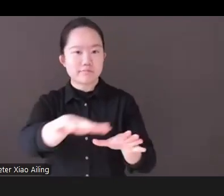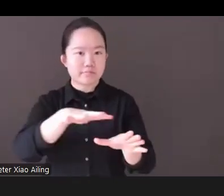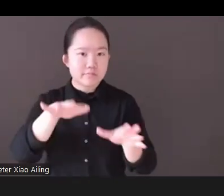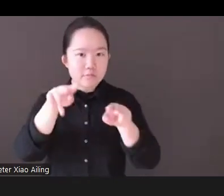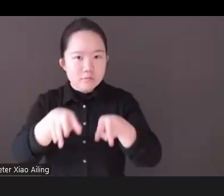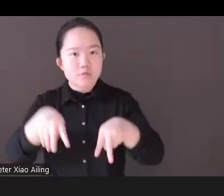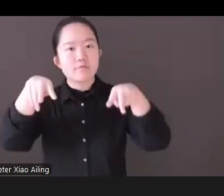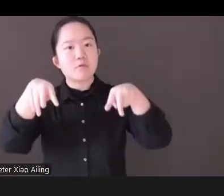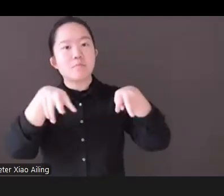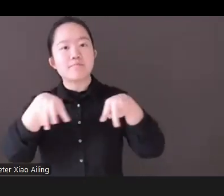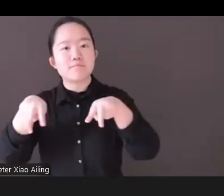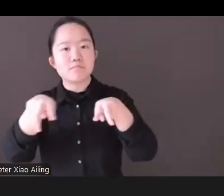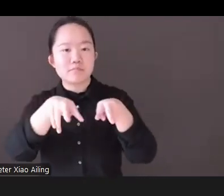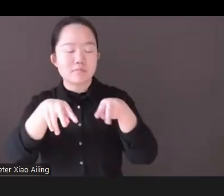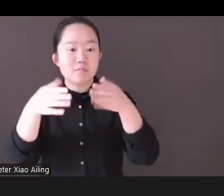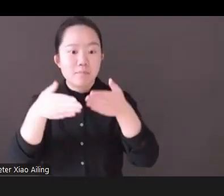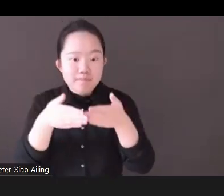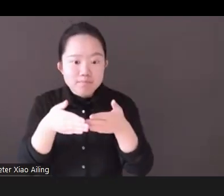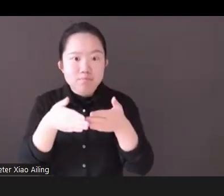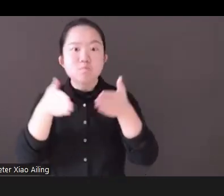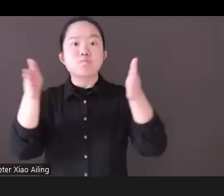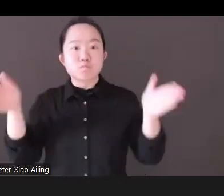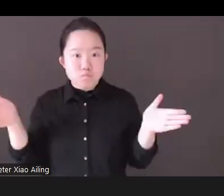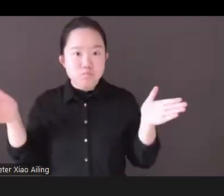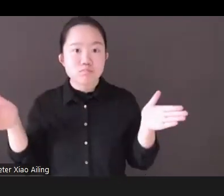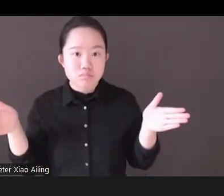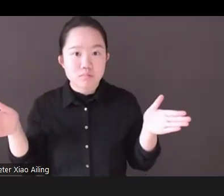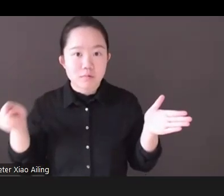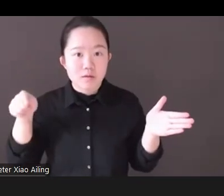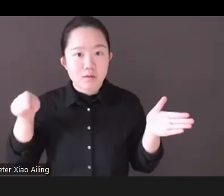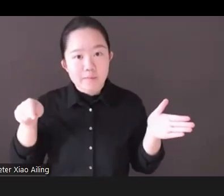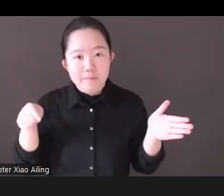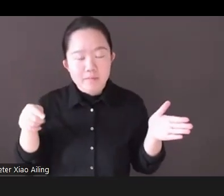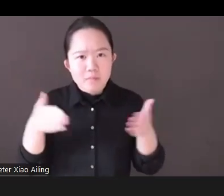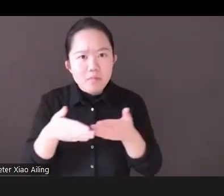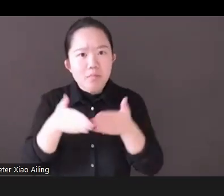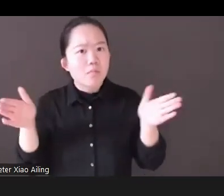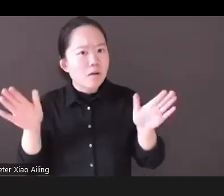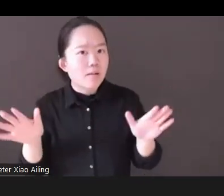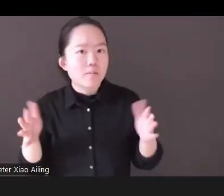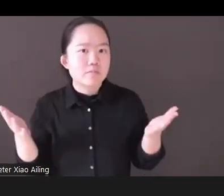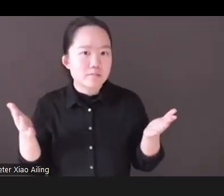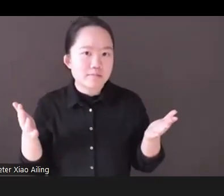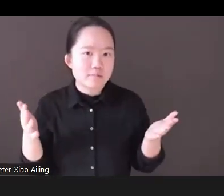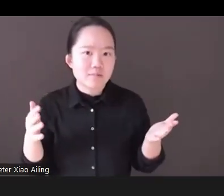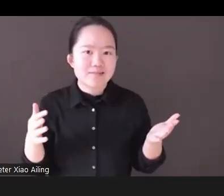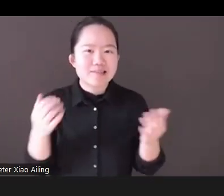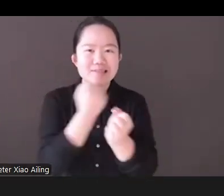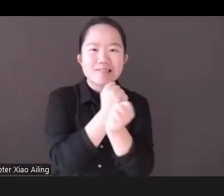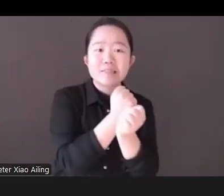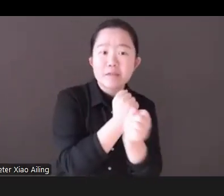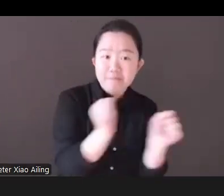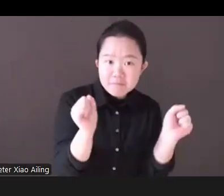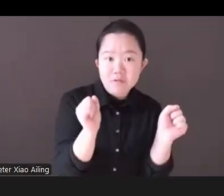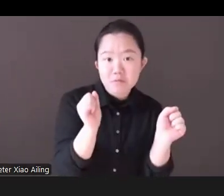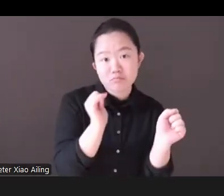safety, quality of products, but also accessibility purposes. And in that case, we have our